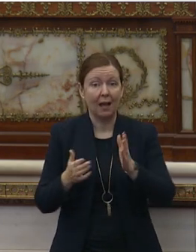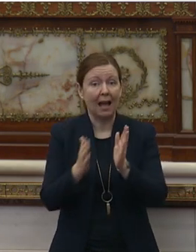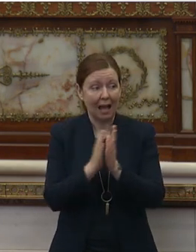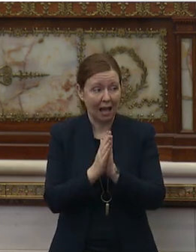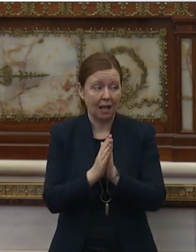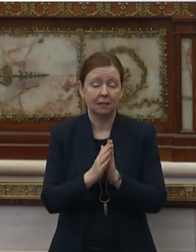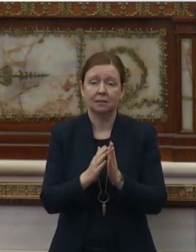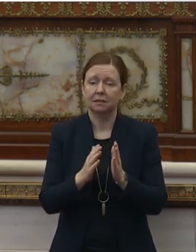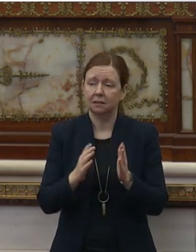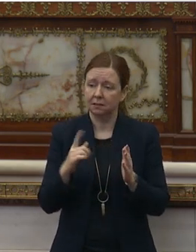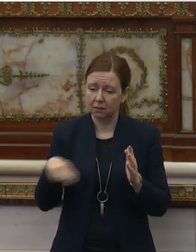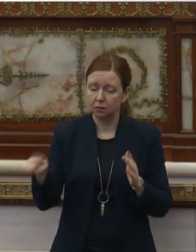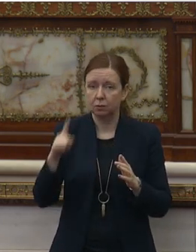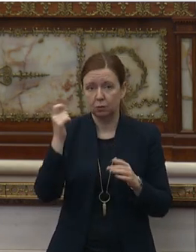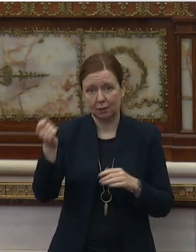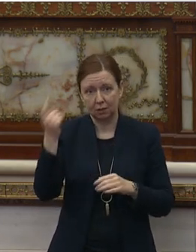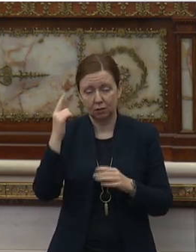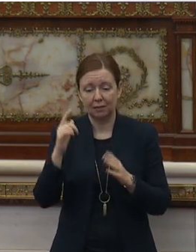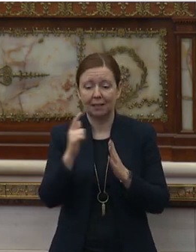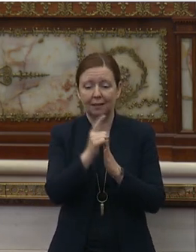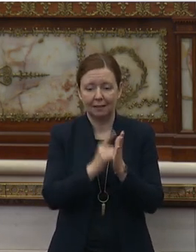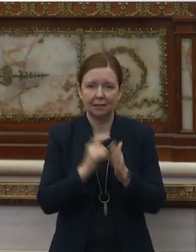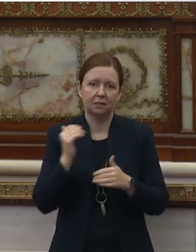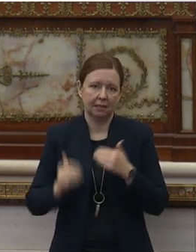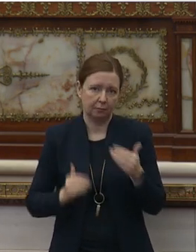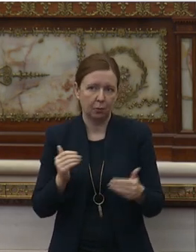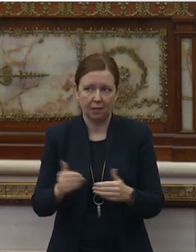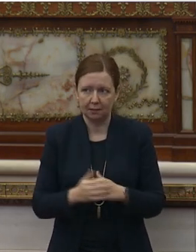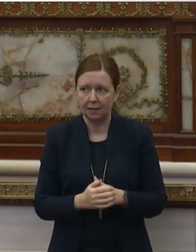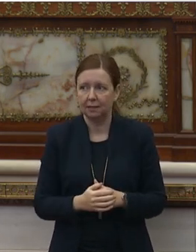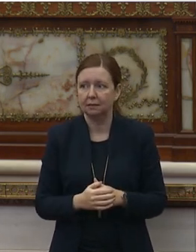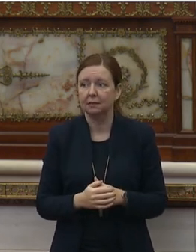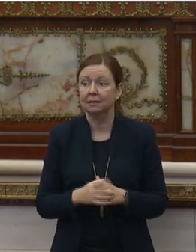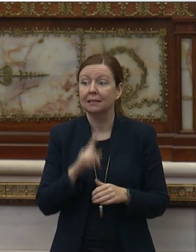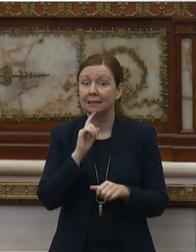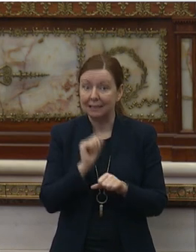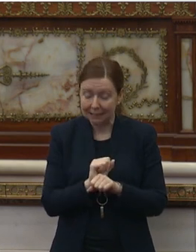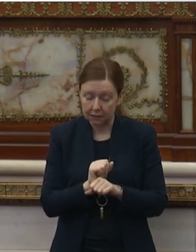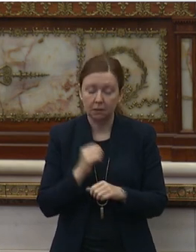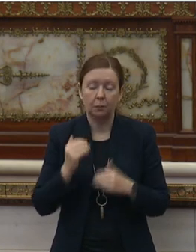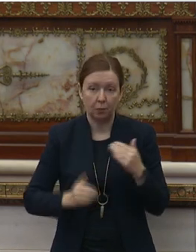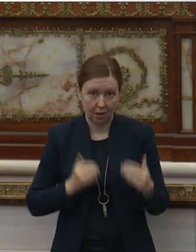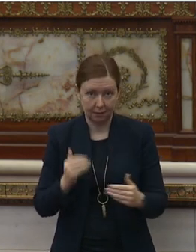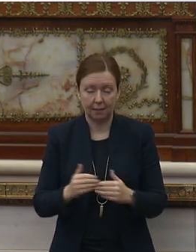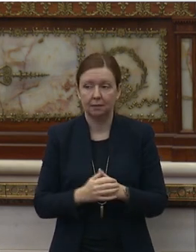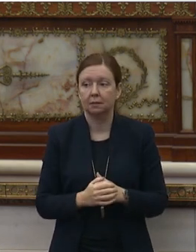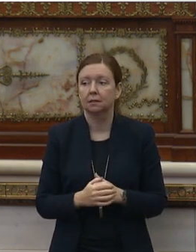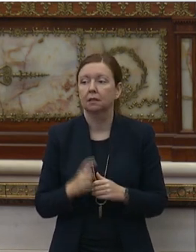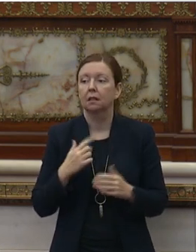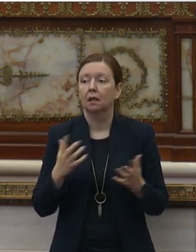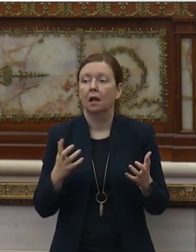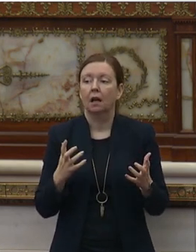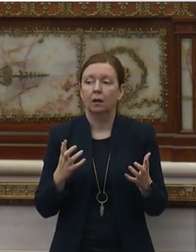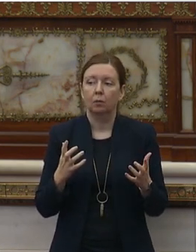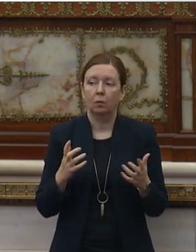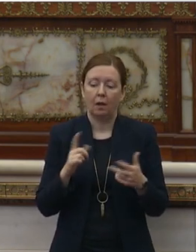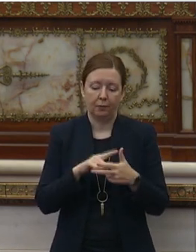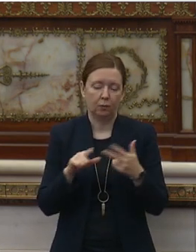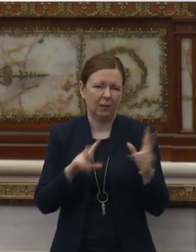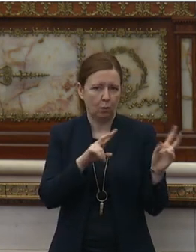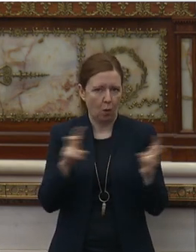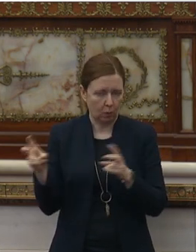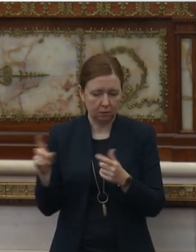my colleagues to understand the legislative process and that it is a process. I want to leave you with three